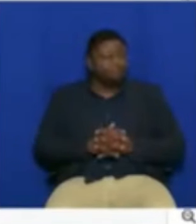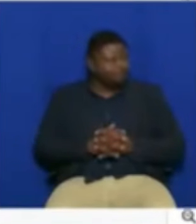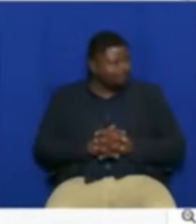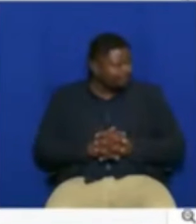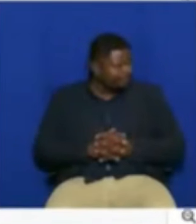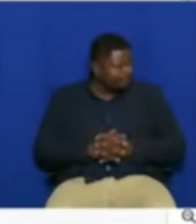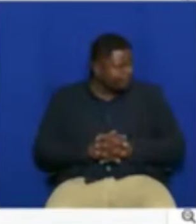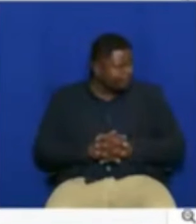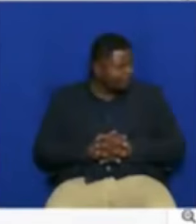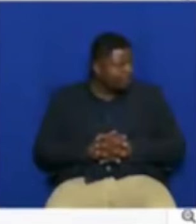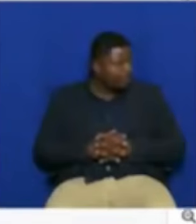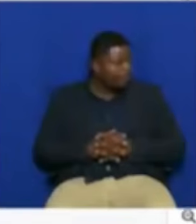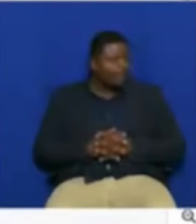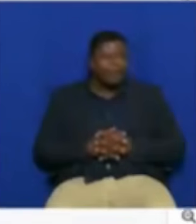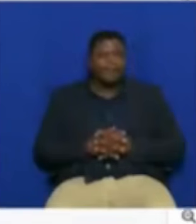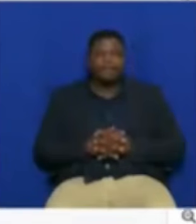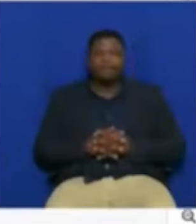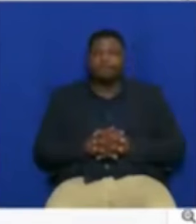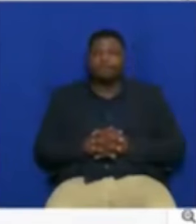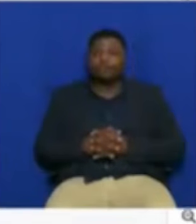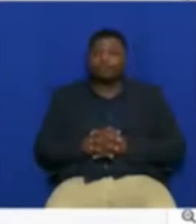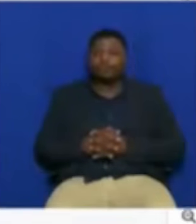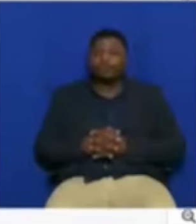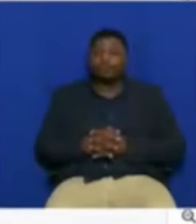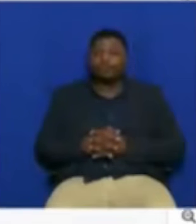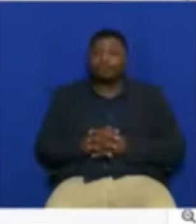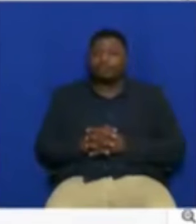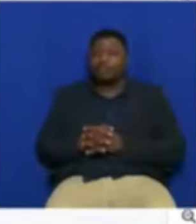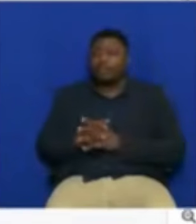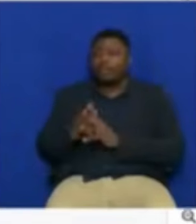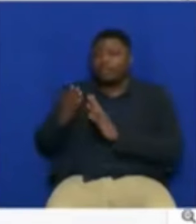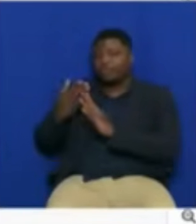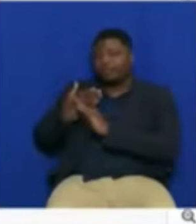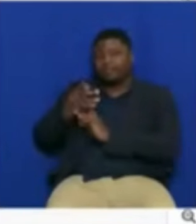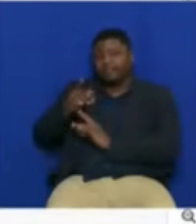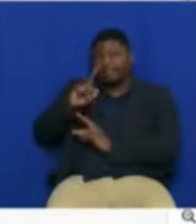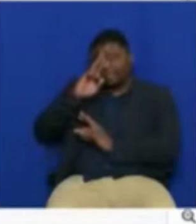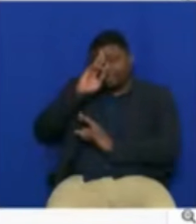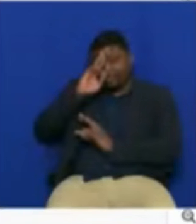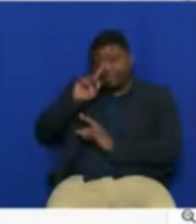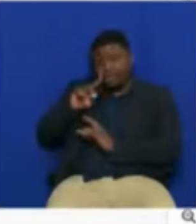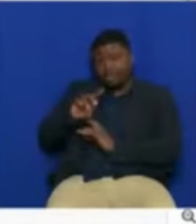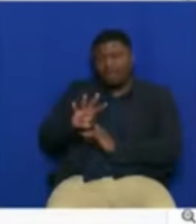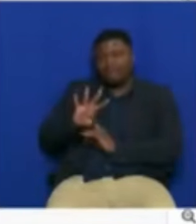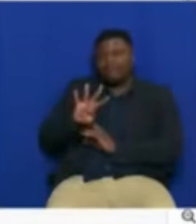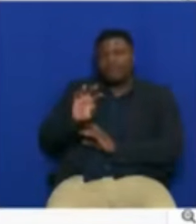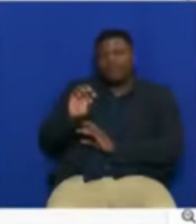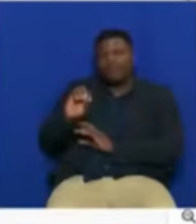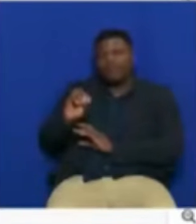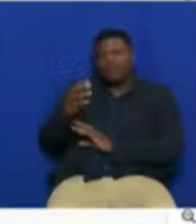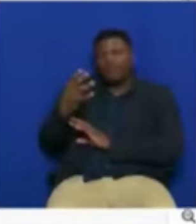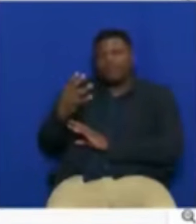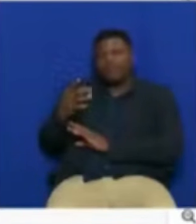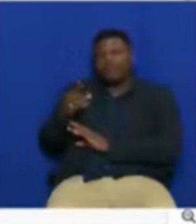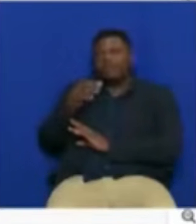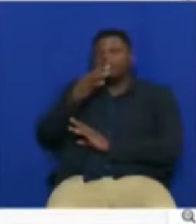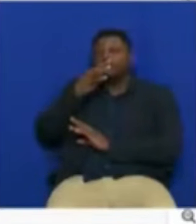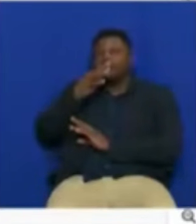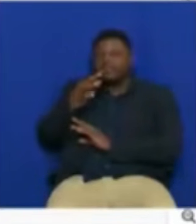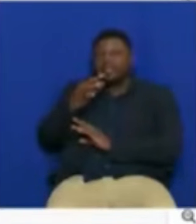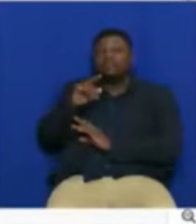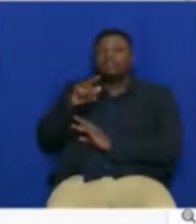Remember that 404 says that General Khumalo was involved in a